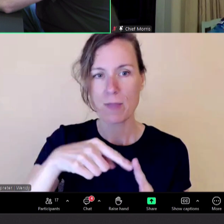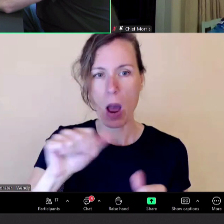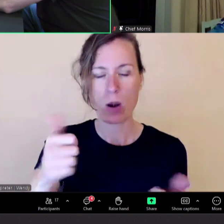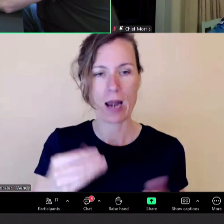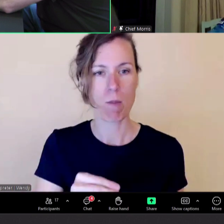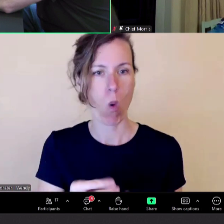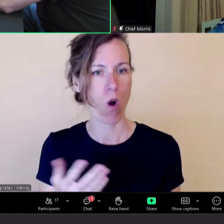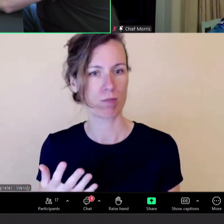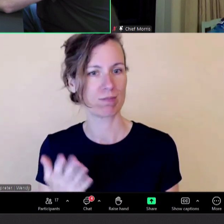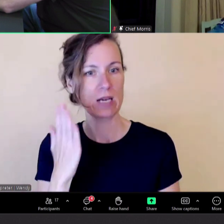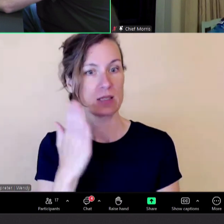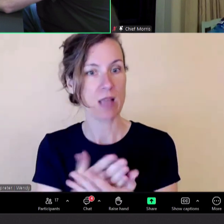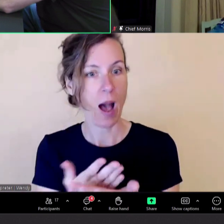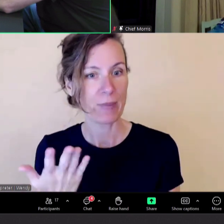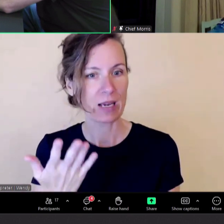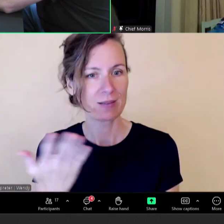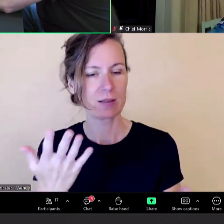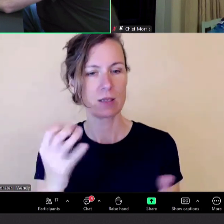of people aren't stopping.